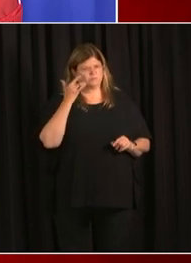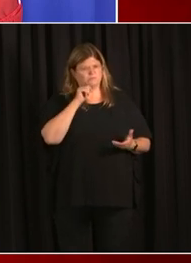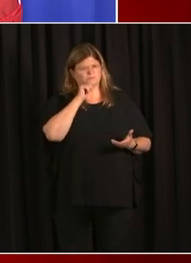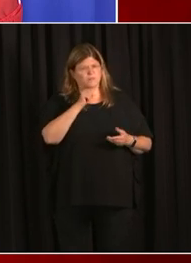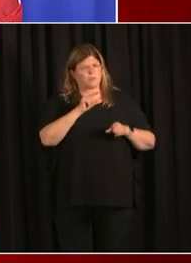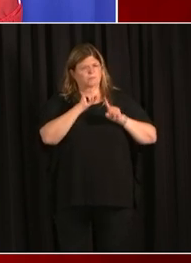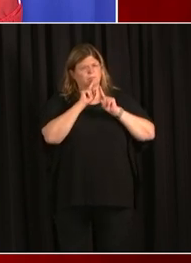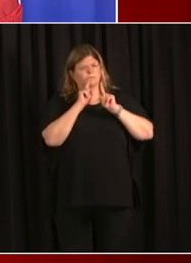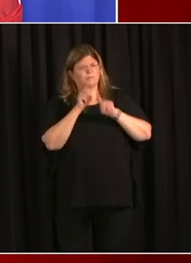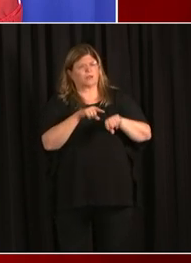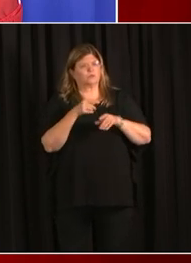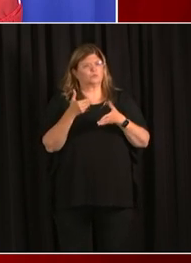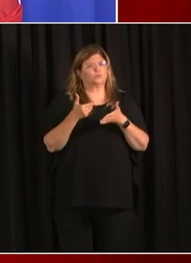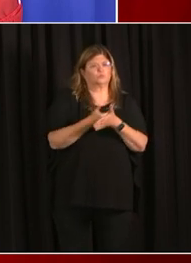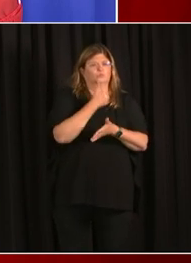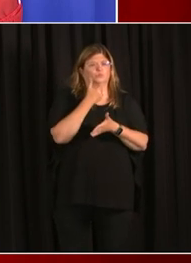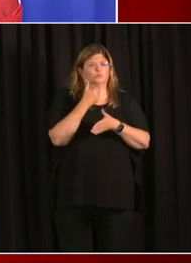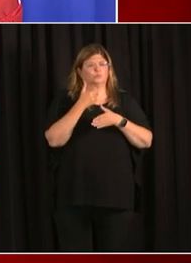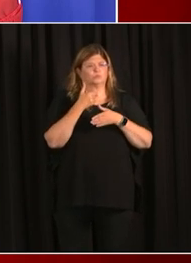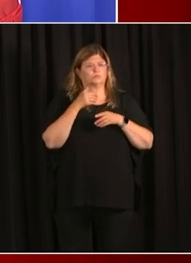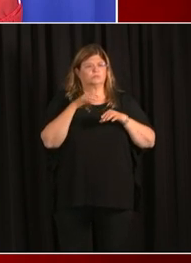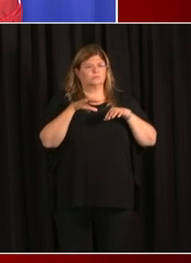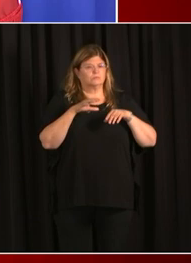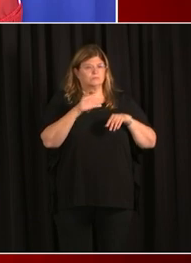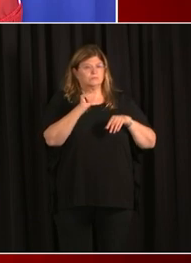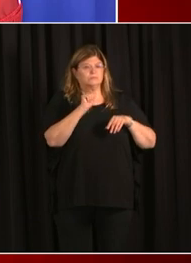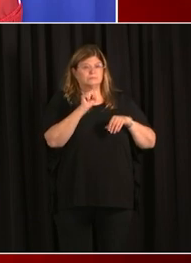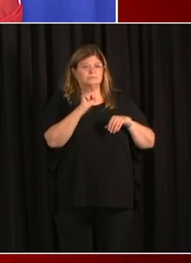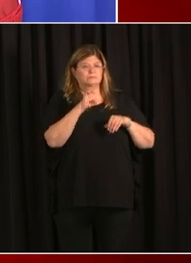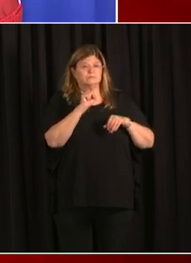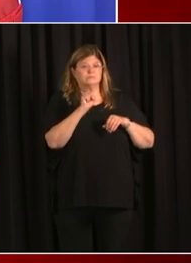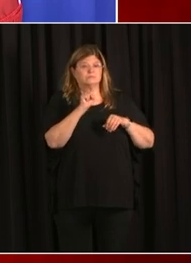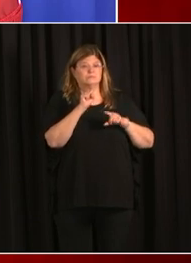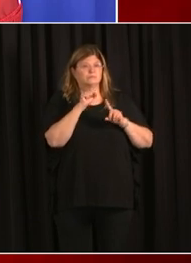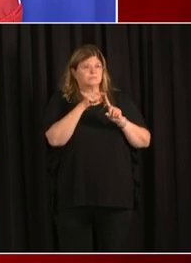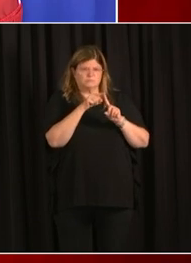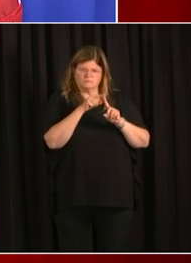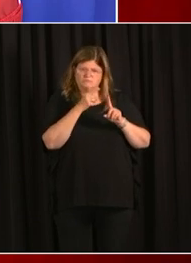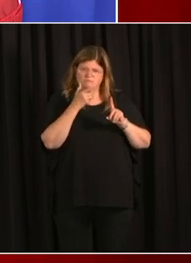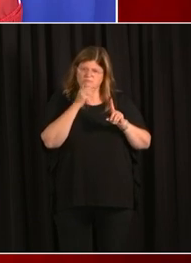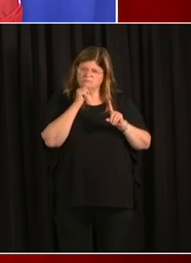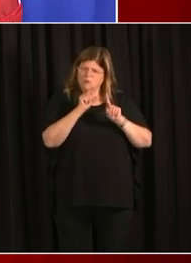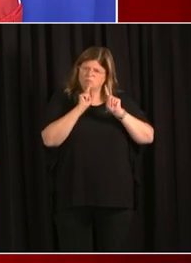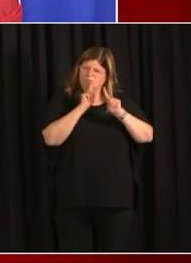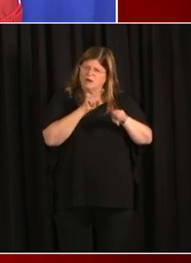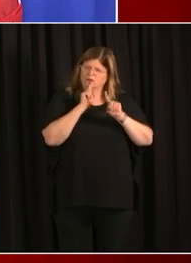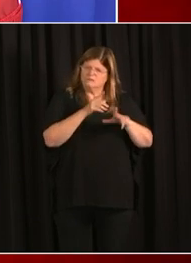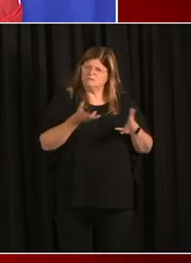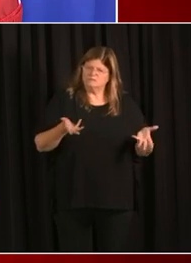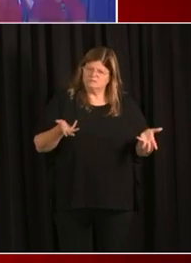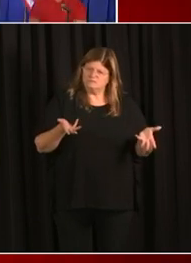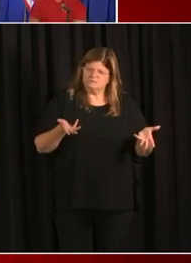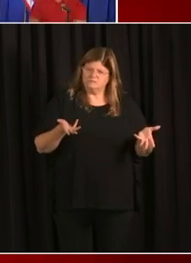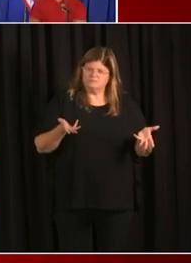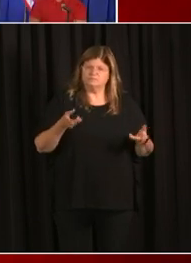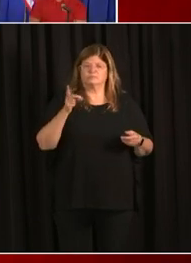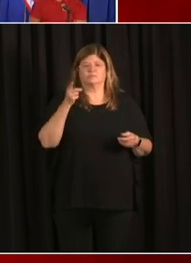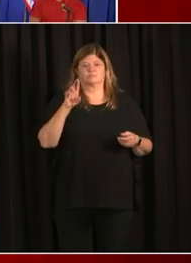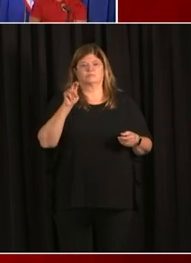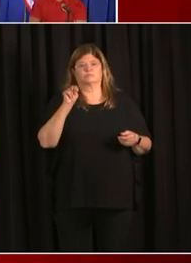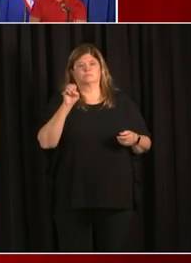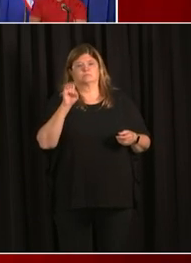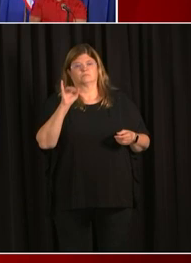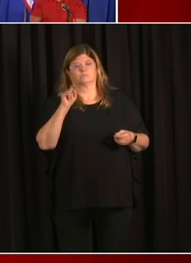new cases or their close contacts? Dr. Nesbitt? So there's a couple of